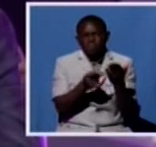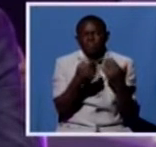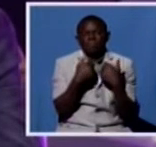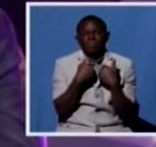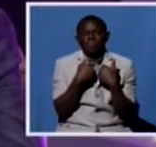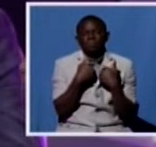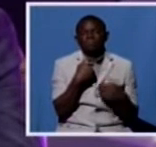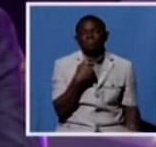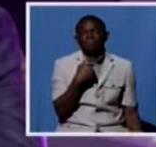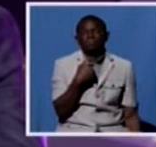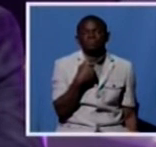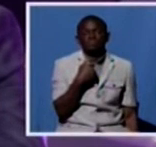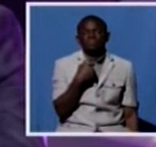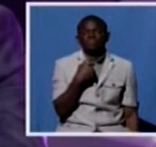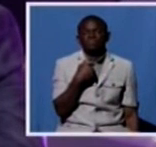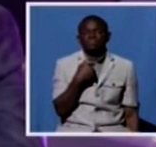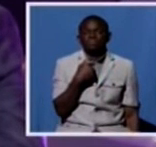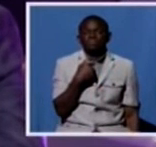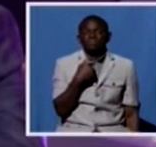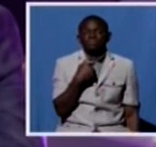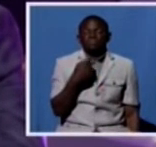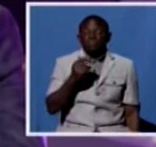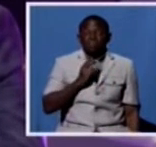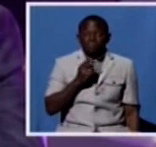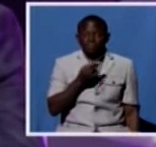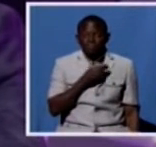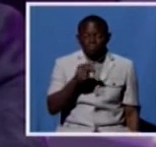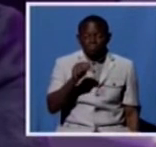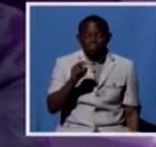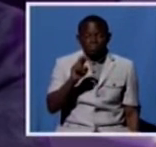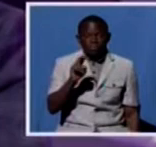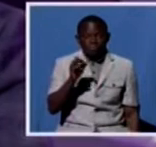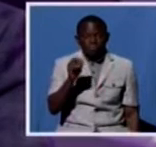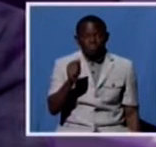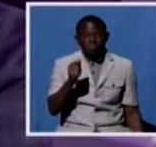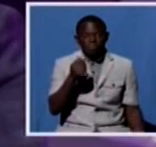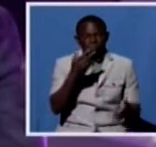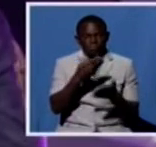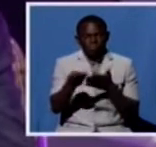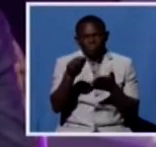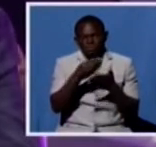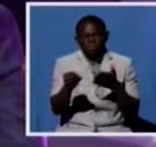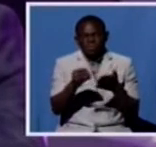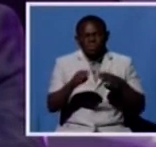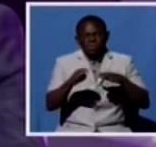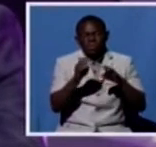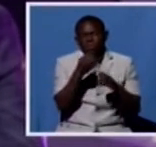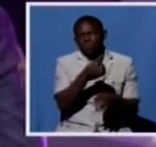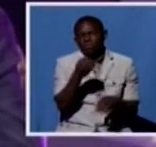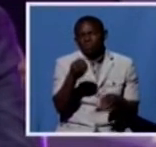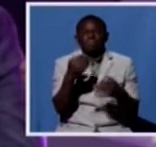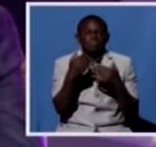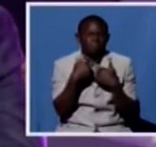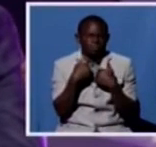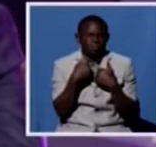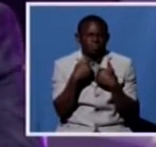the extent of even buying some basic equipment, where we, from time to time, our engineers go on site, verify some